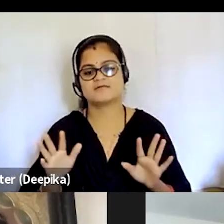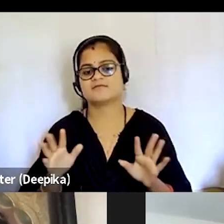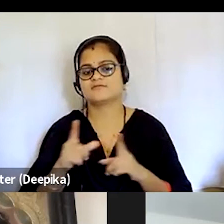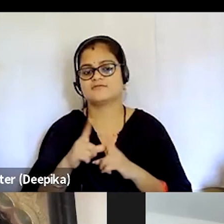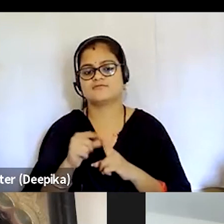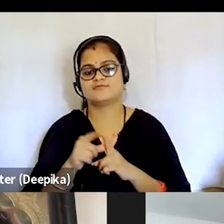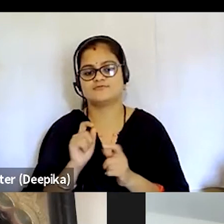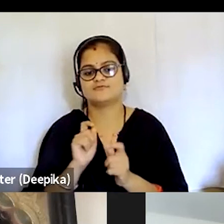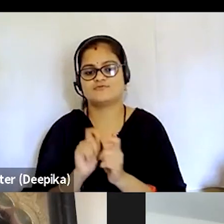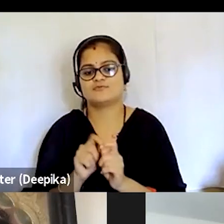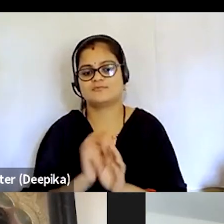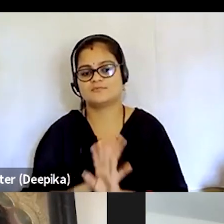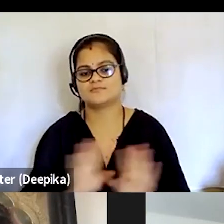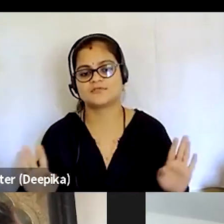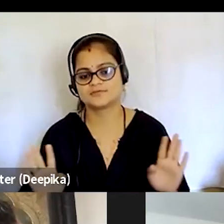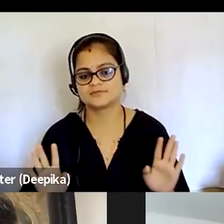things that kind of